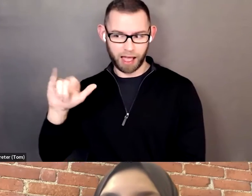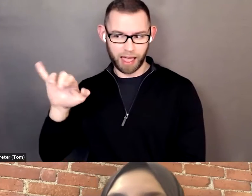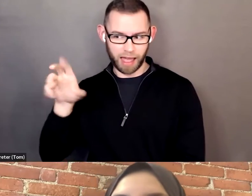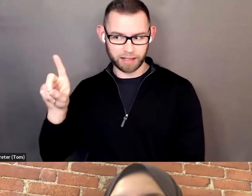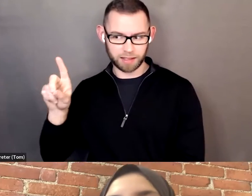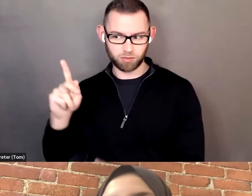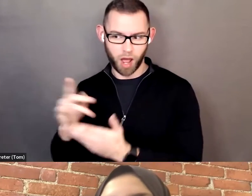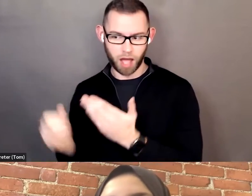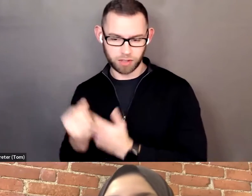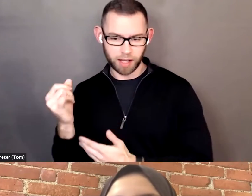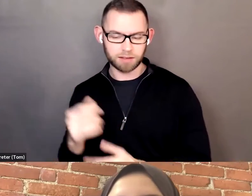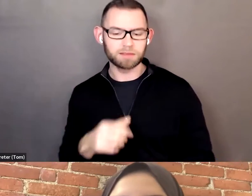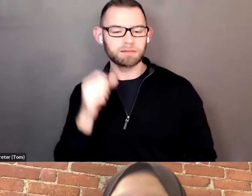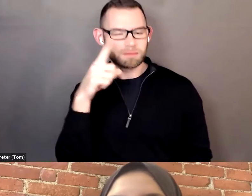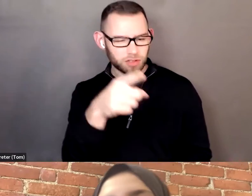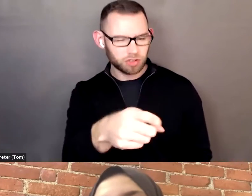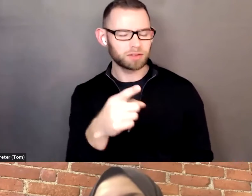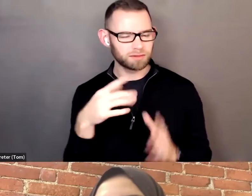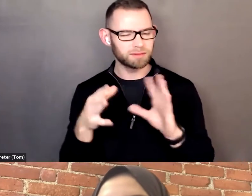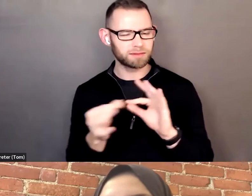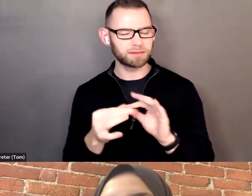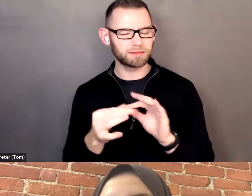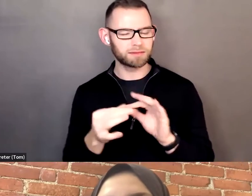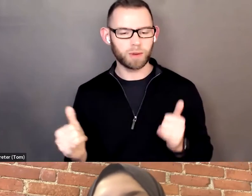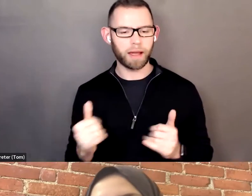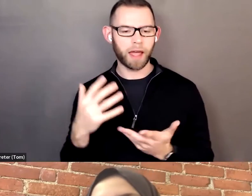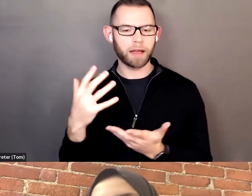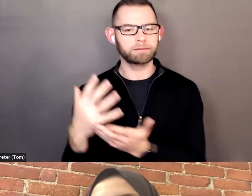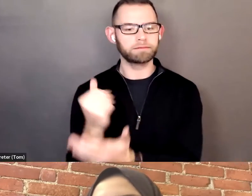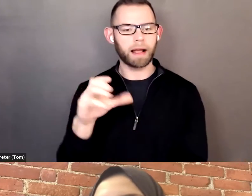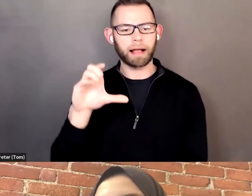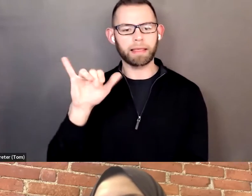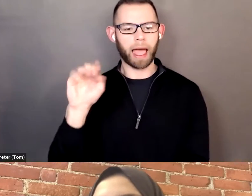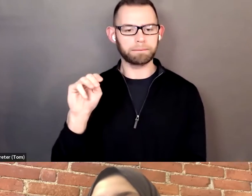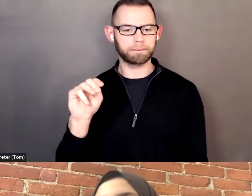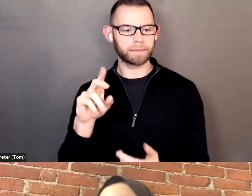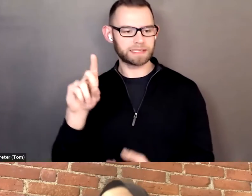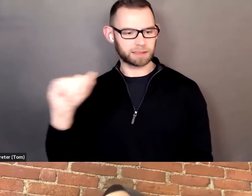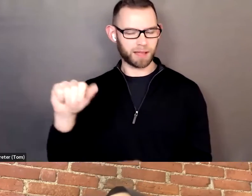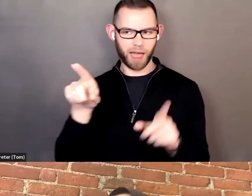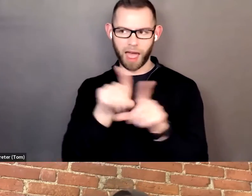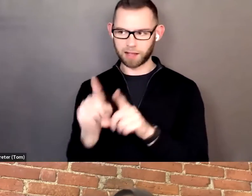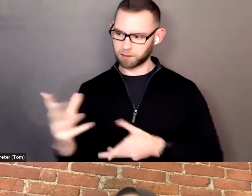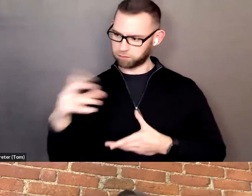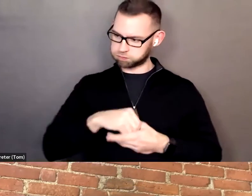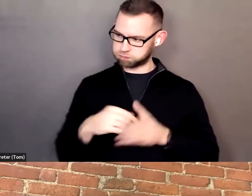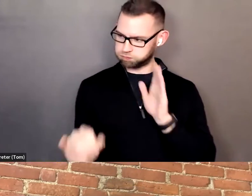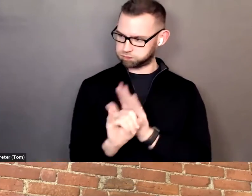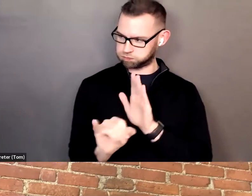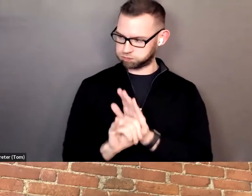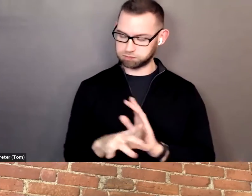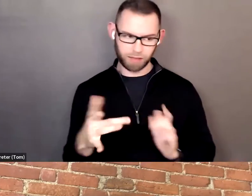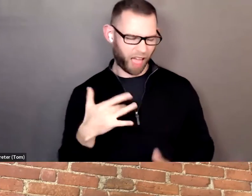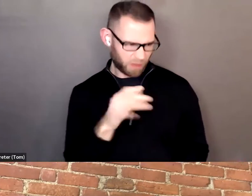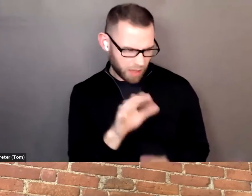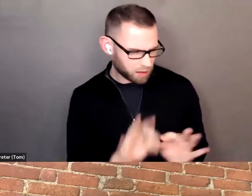claiming disability as an identity. I think this is a very important topic, and I really look forward to hearing what Ariel has to say. So thank you very much, and I pass